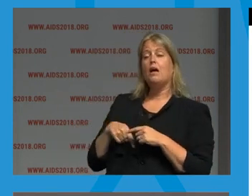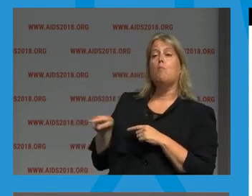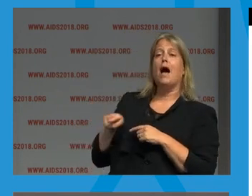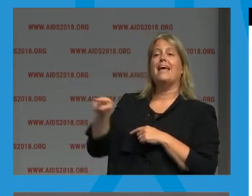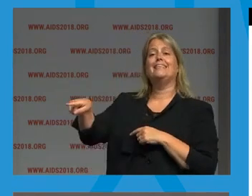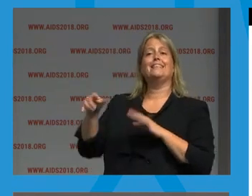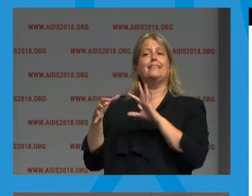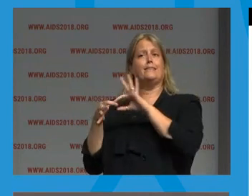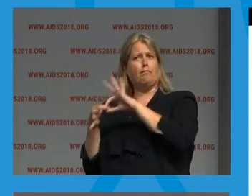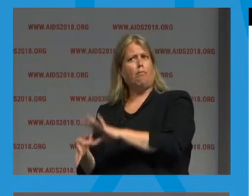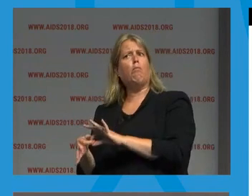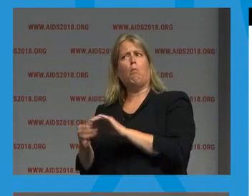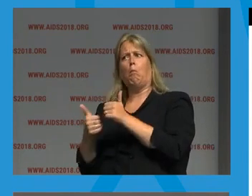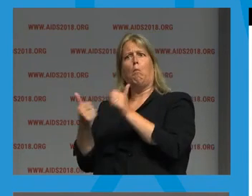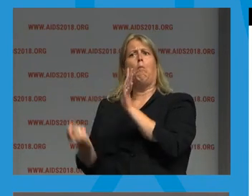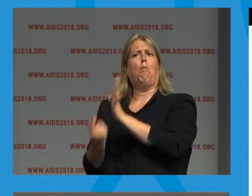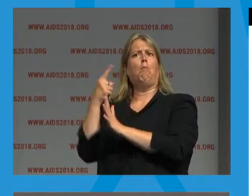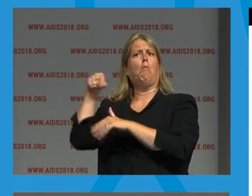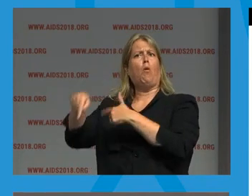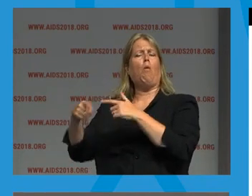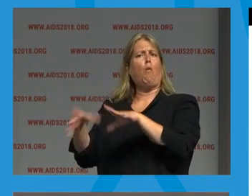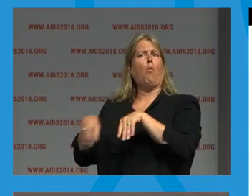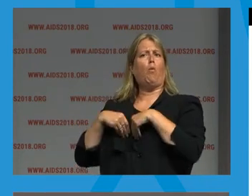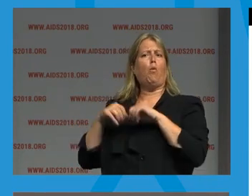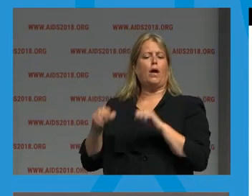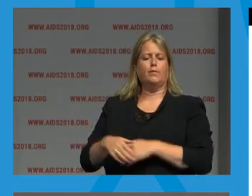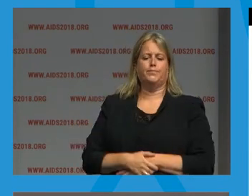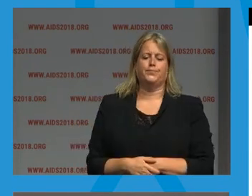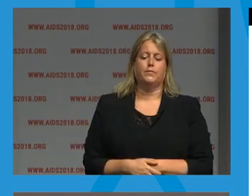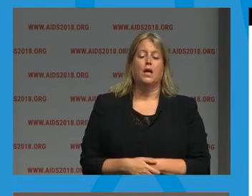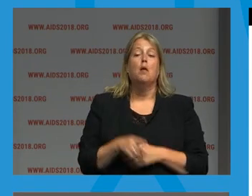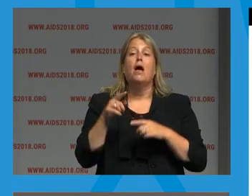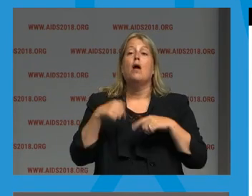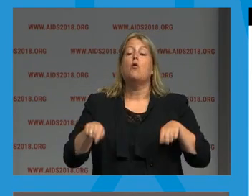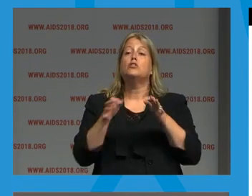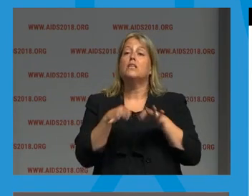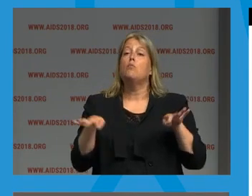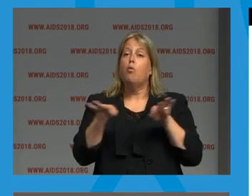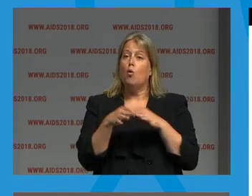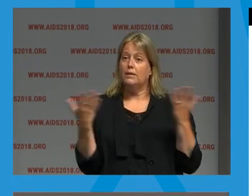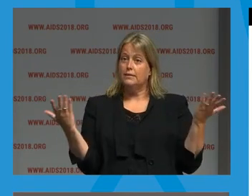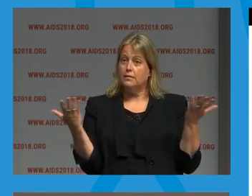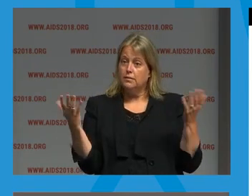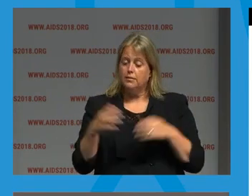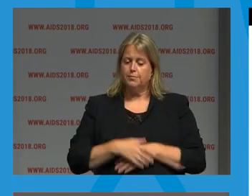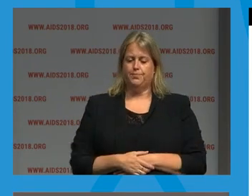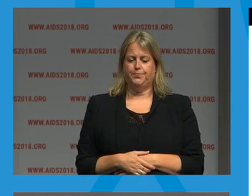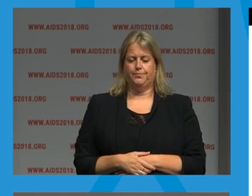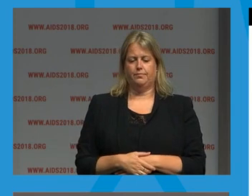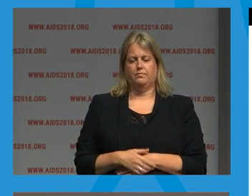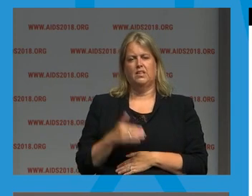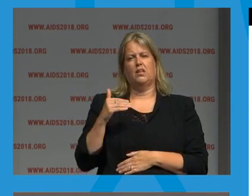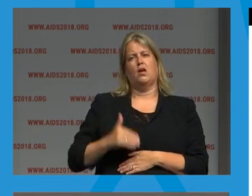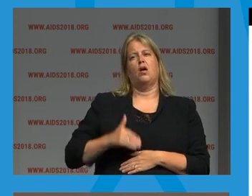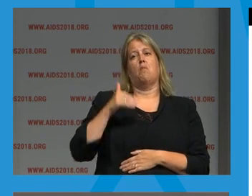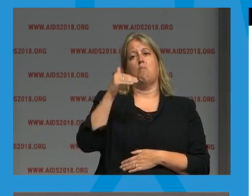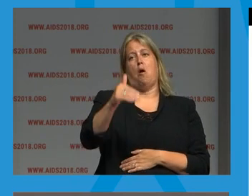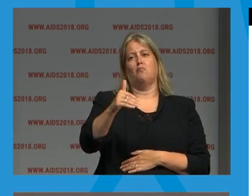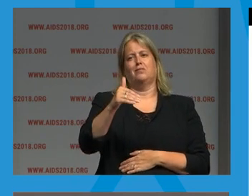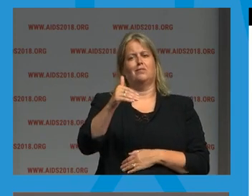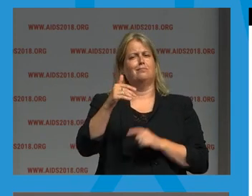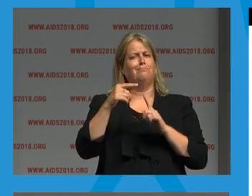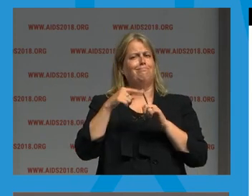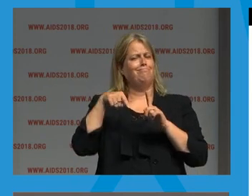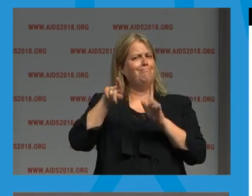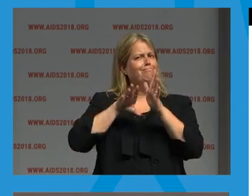to be seriously considered. But probably most important, and that which will get us the most bang for the buck,